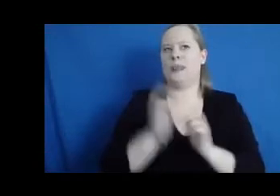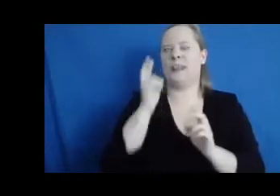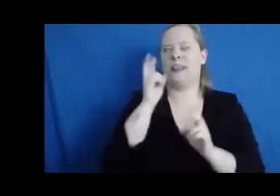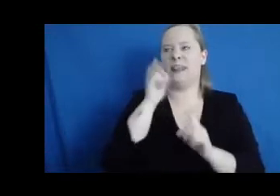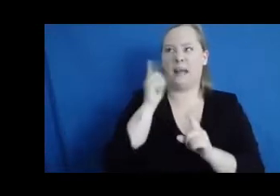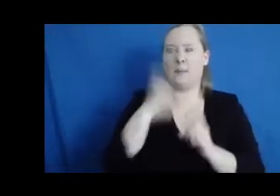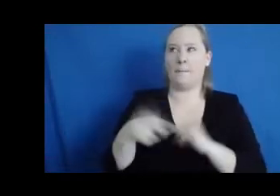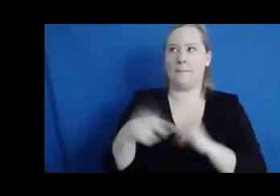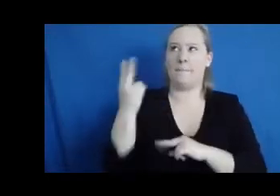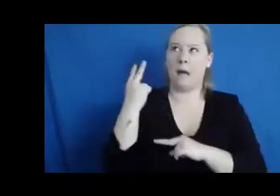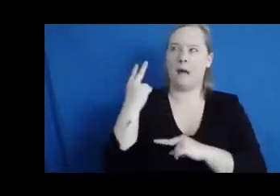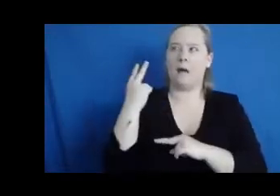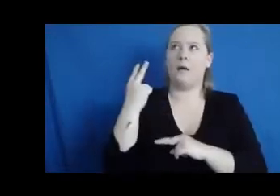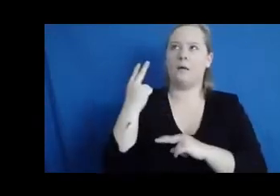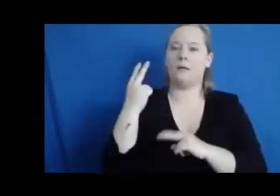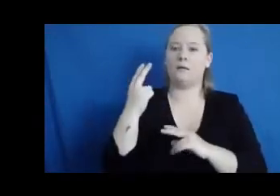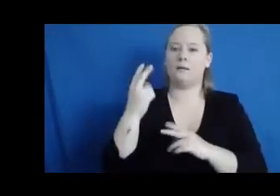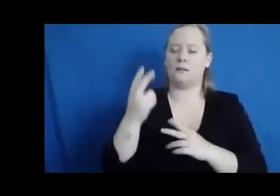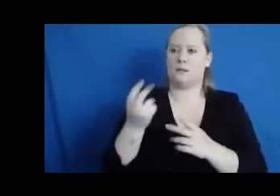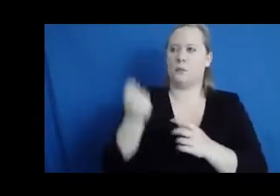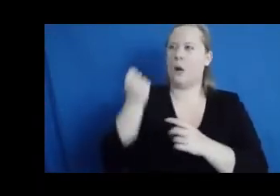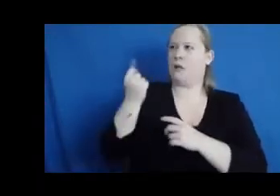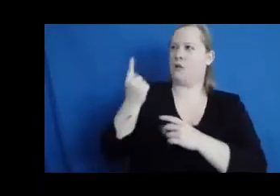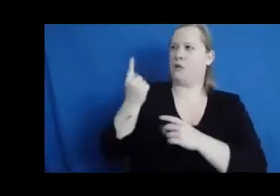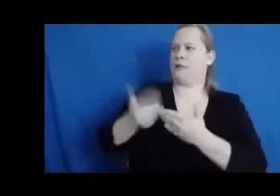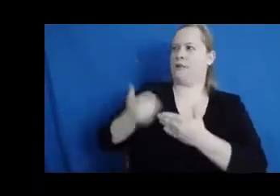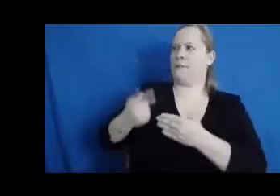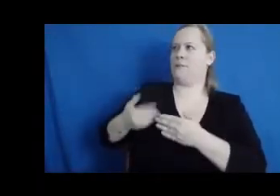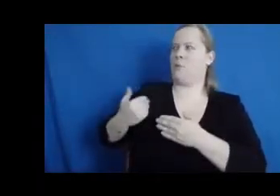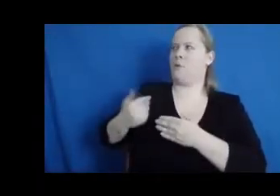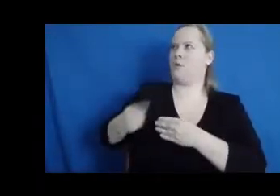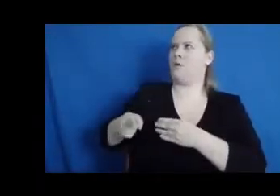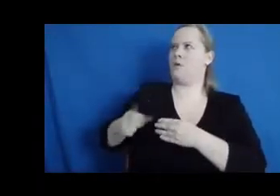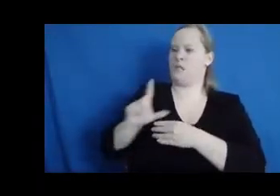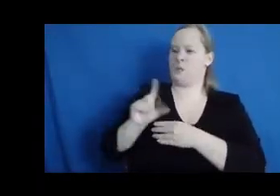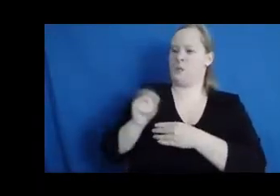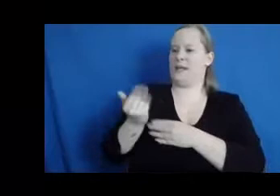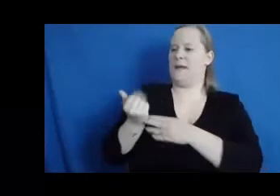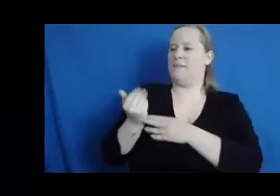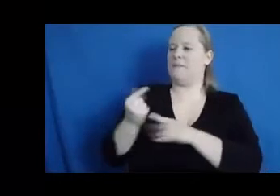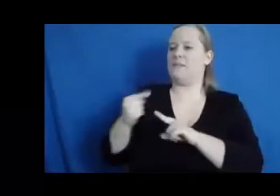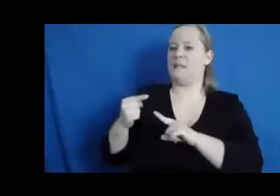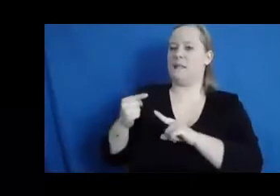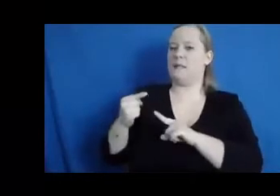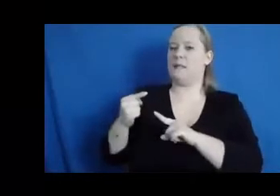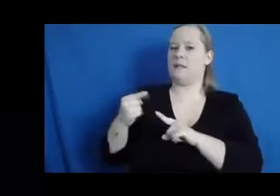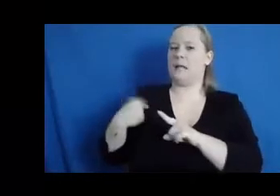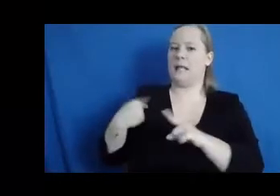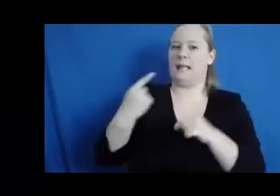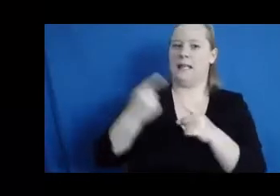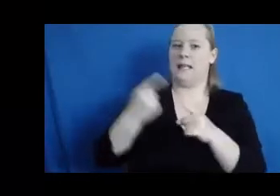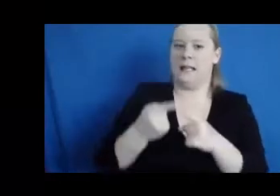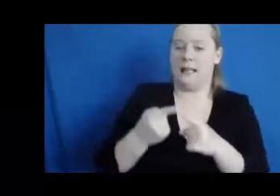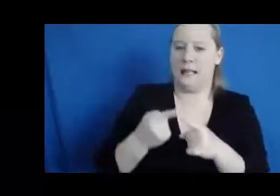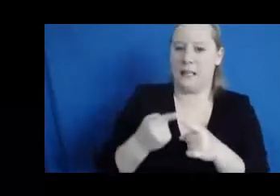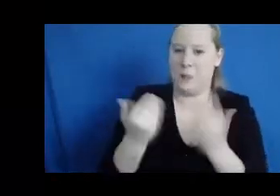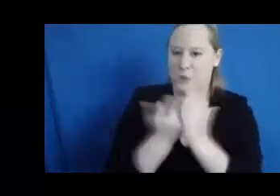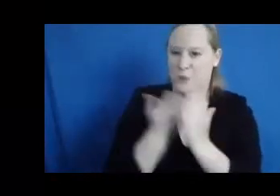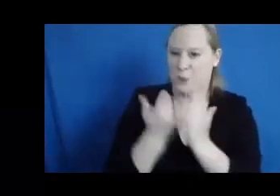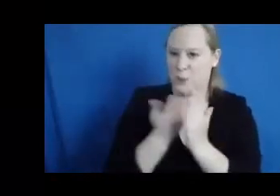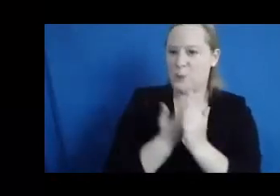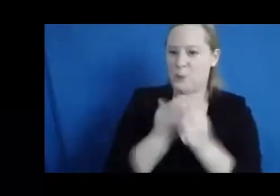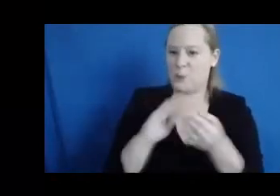the level of understanding that we were at in 2015, and the number of new data features we're able